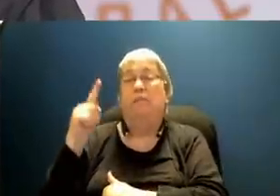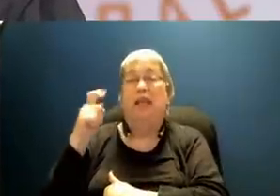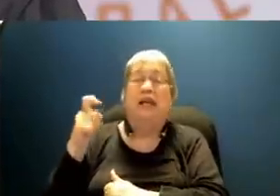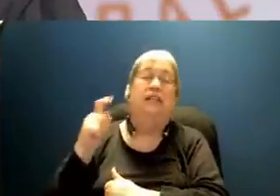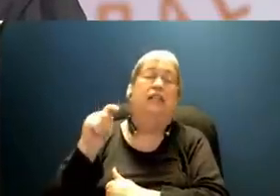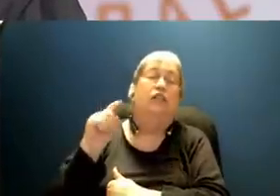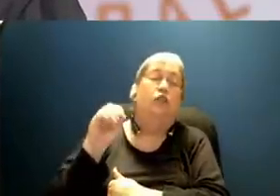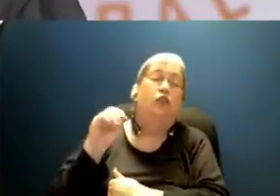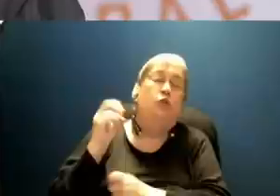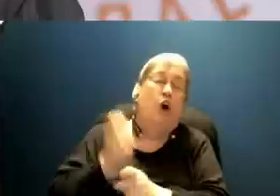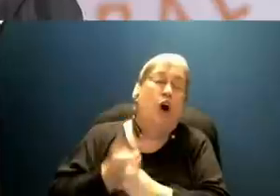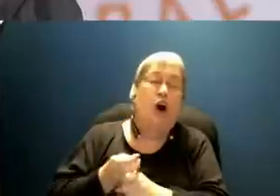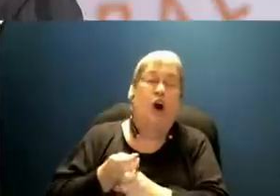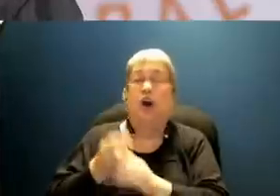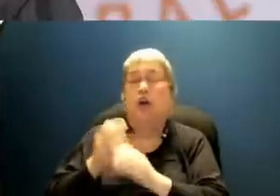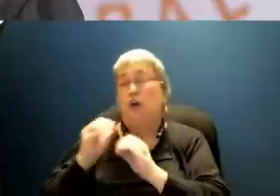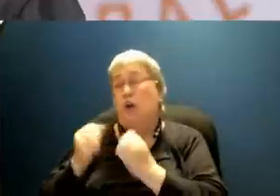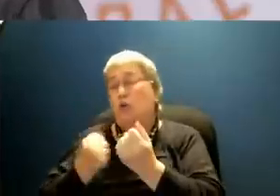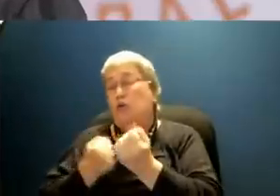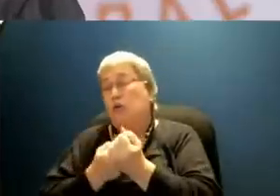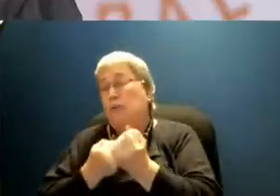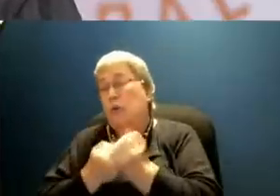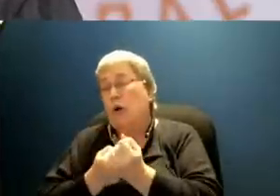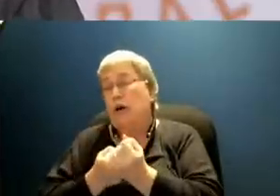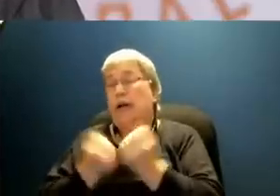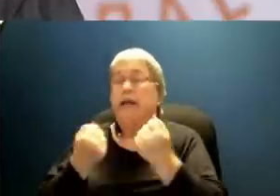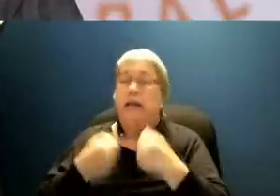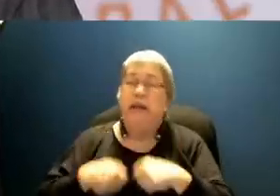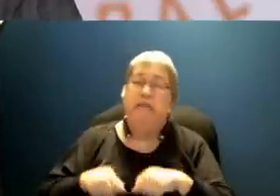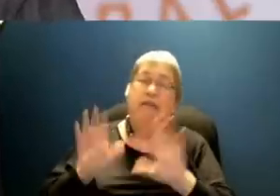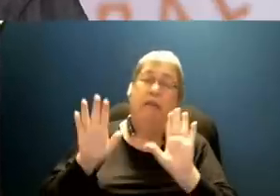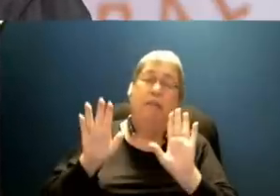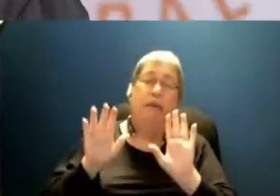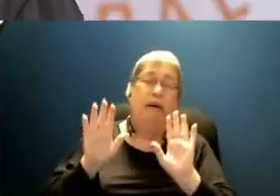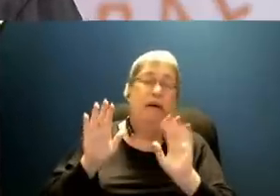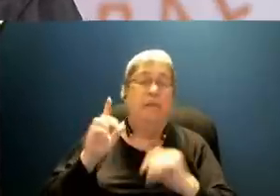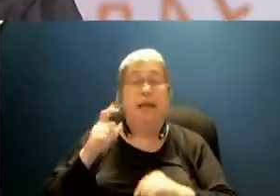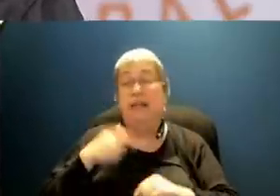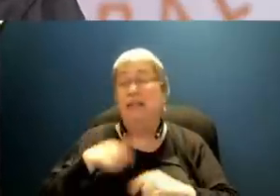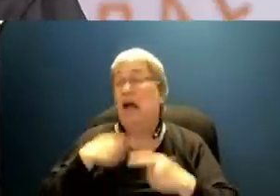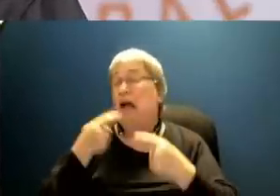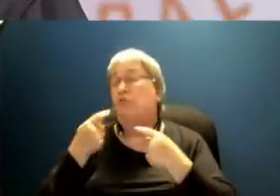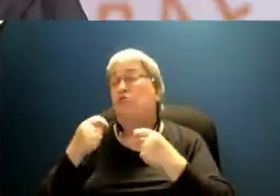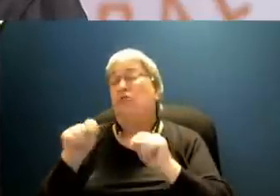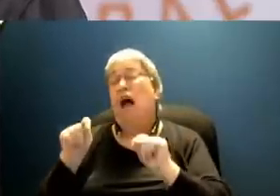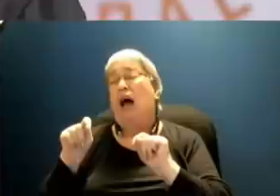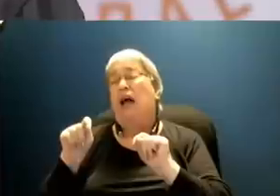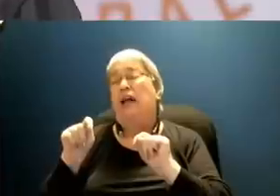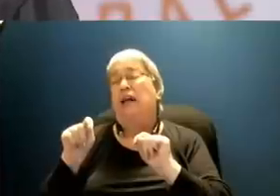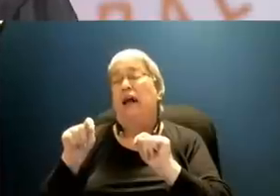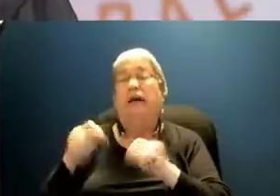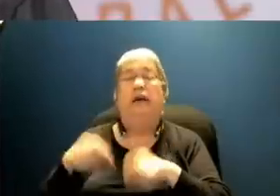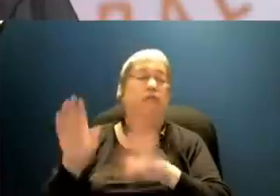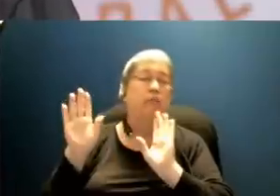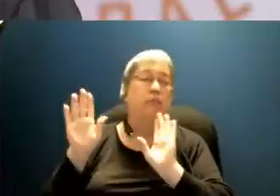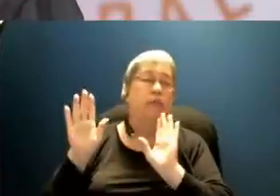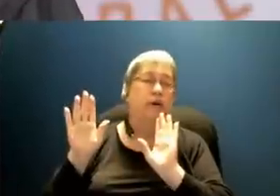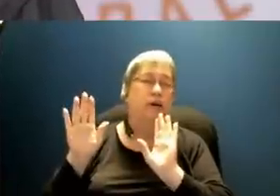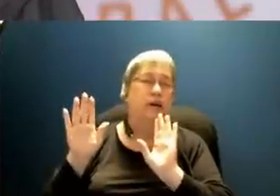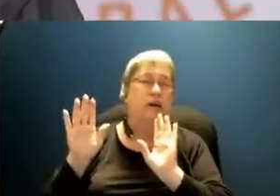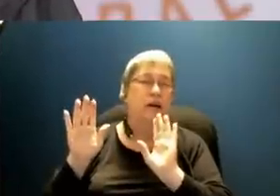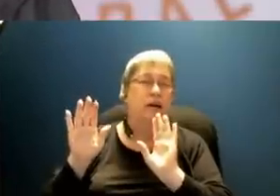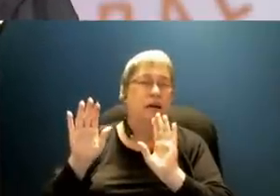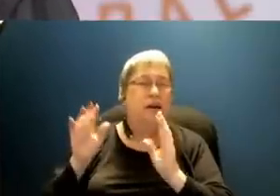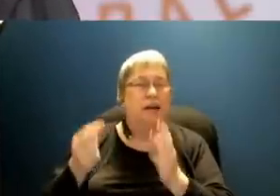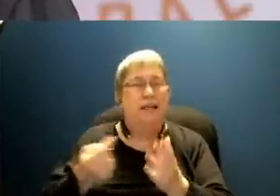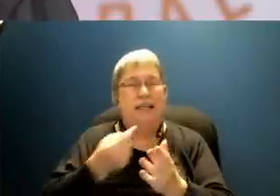support, to give in when you feel that you have tried giving it every single thing that you've got only to be disappointed